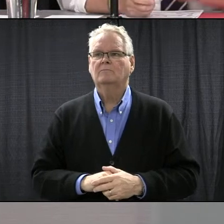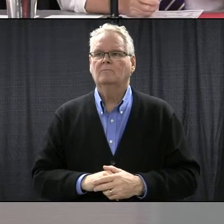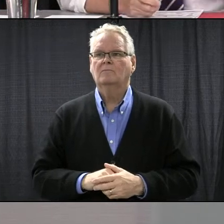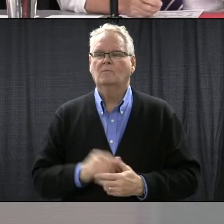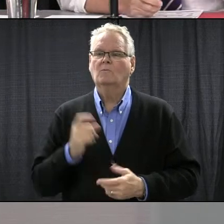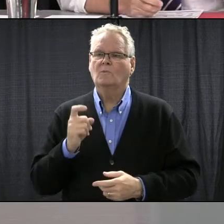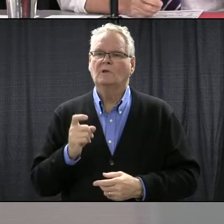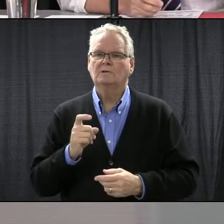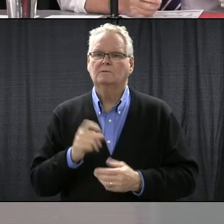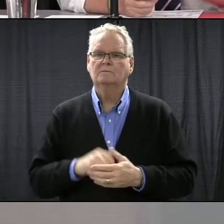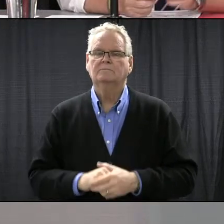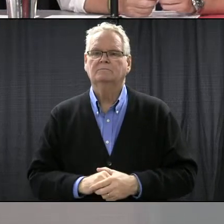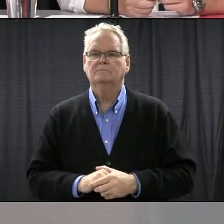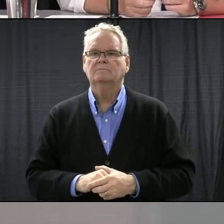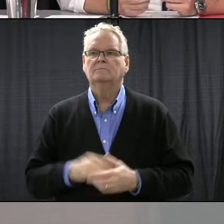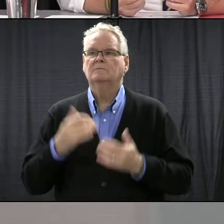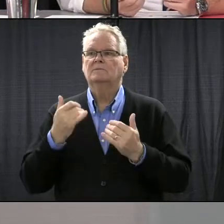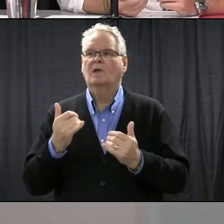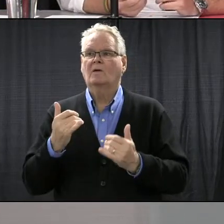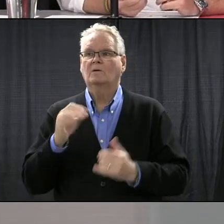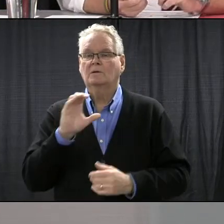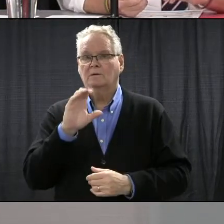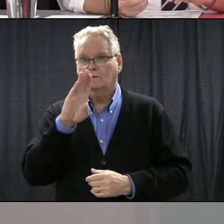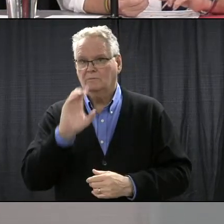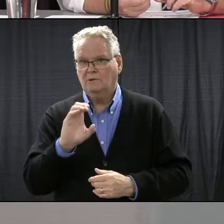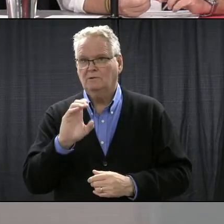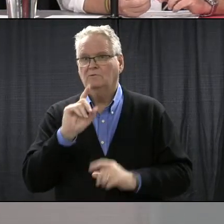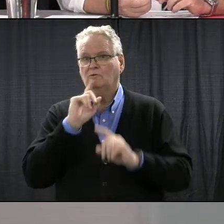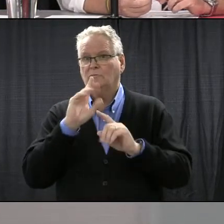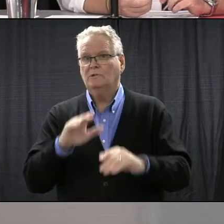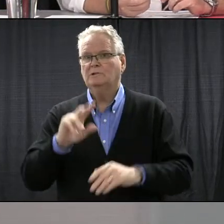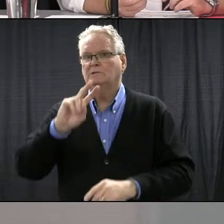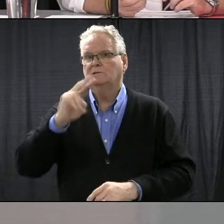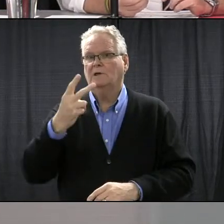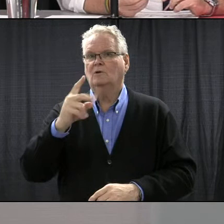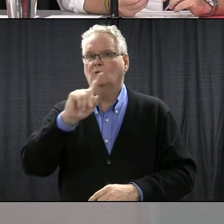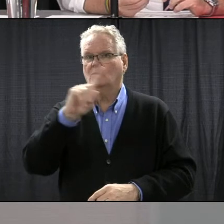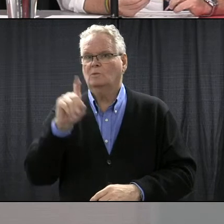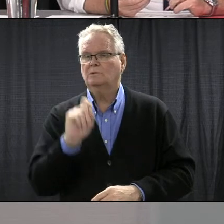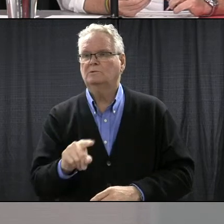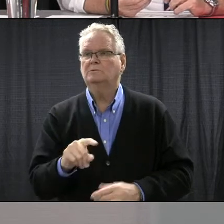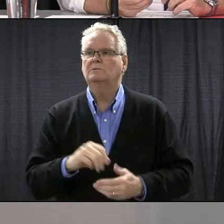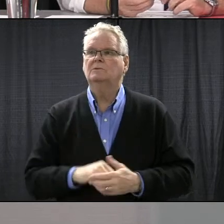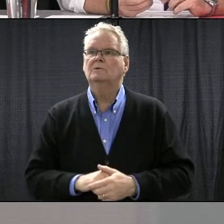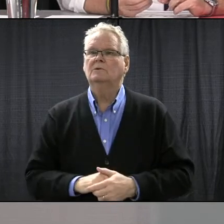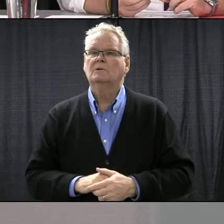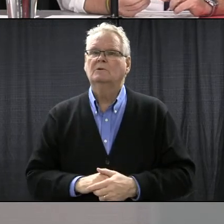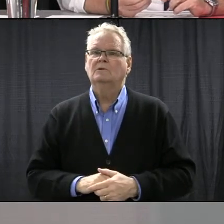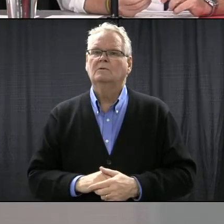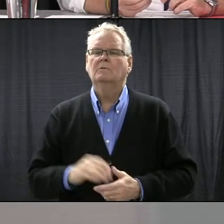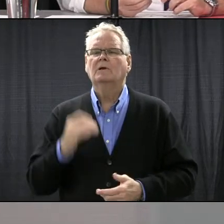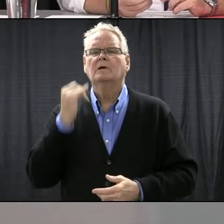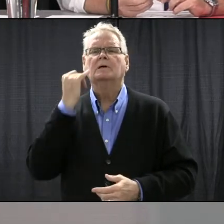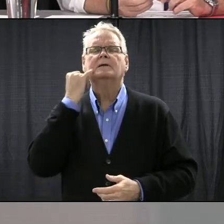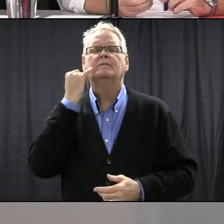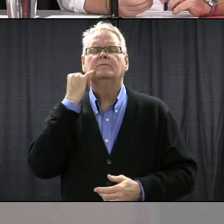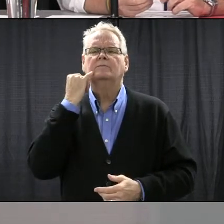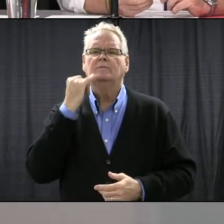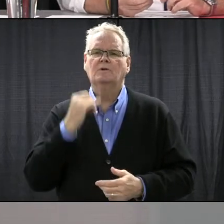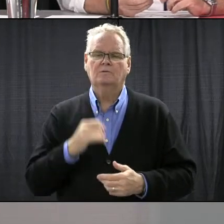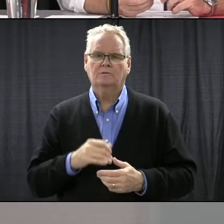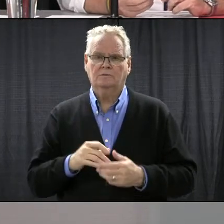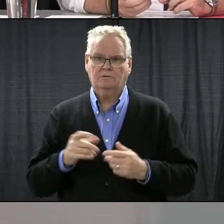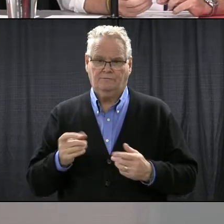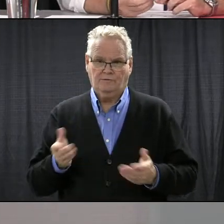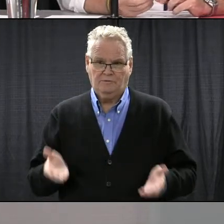my next question. So for people who are traveling from here to elsewhere and the place they're going to needs a test,